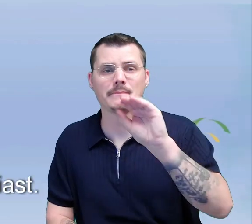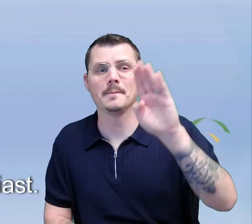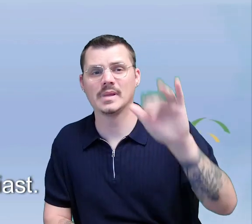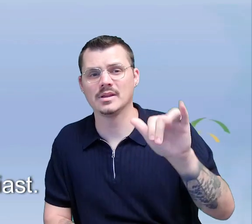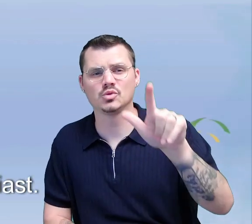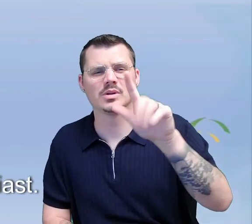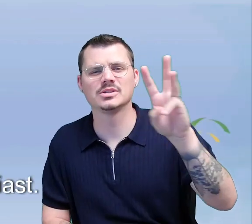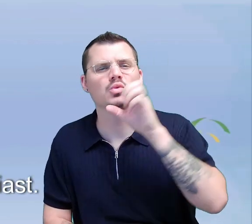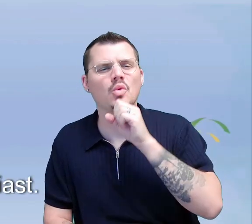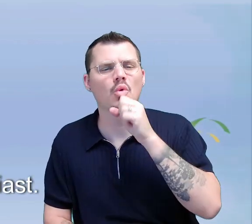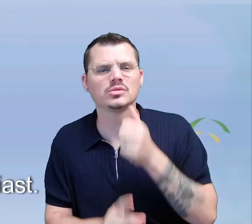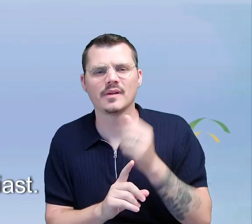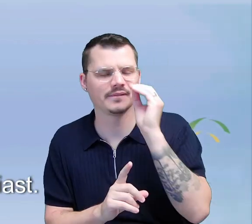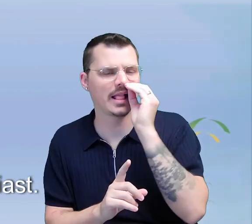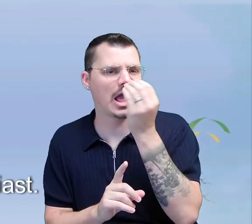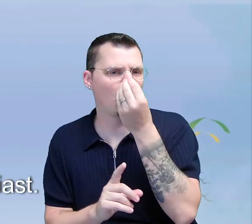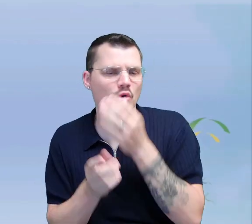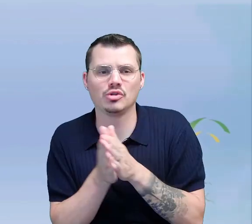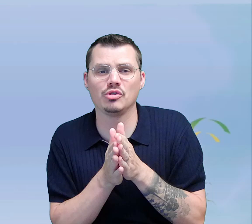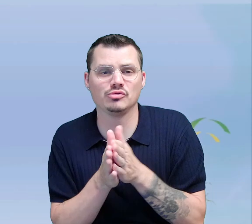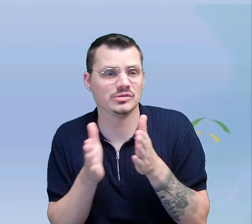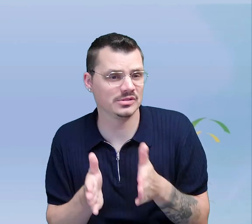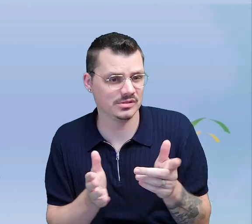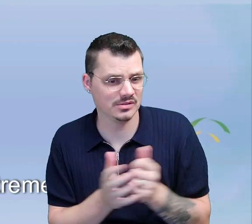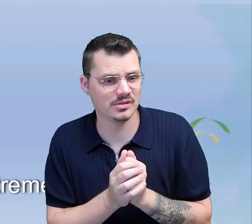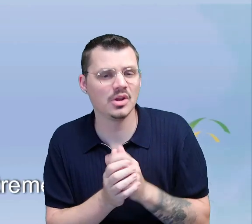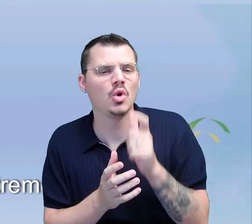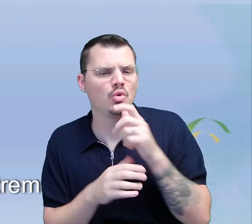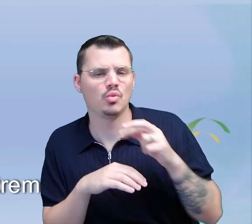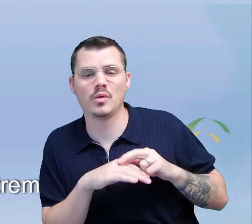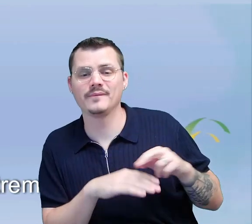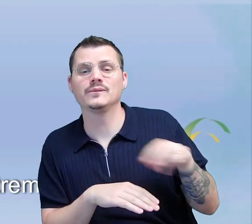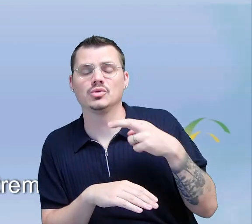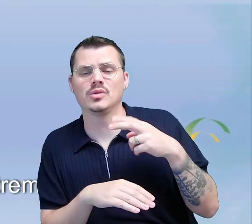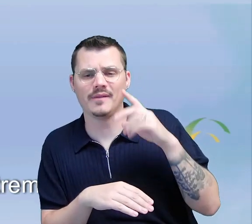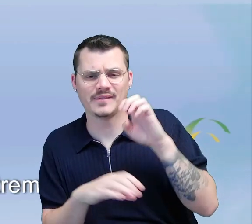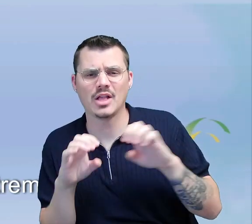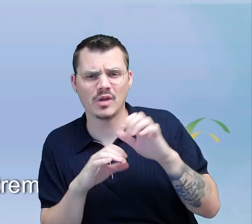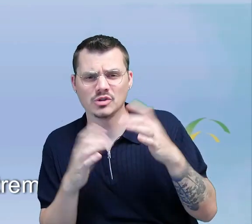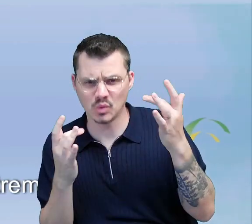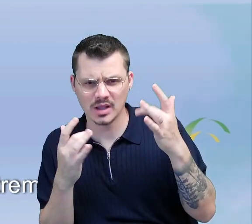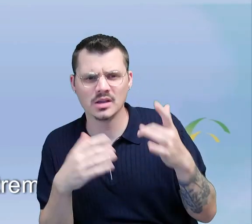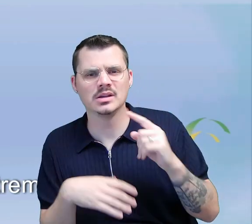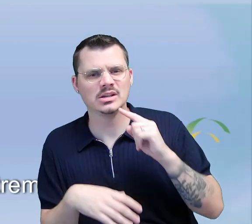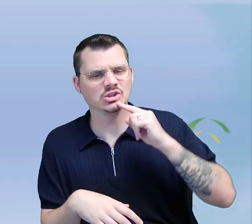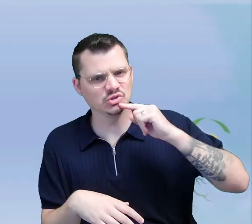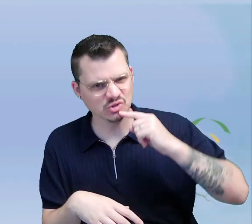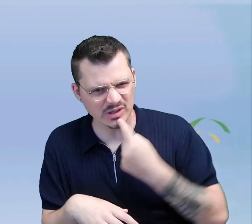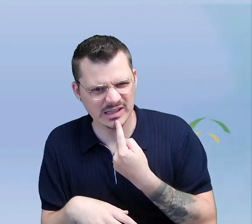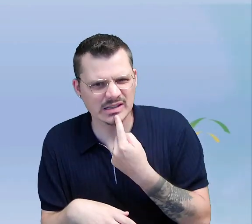Bobby is a 26-year-old flower enthusiast who was referred for evaluation of